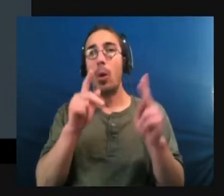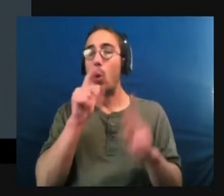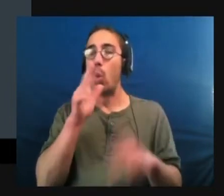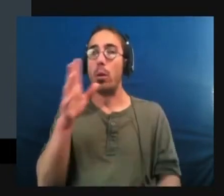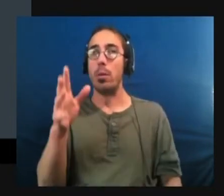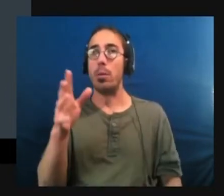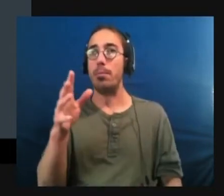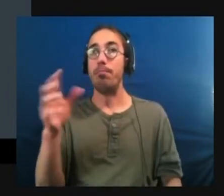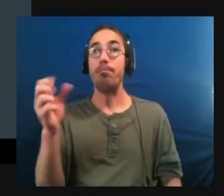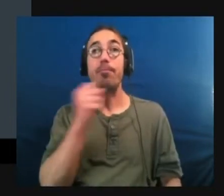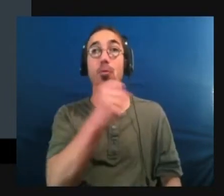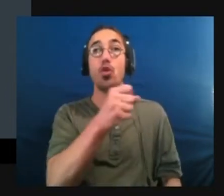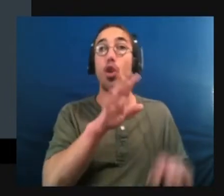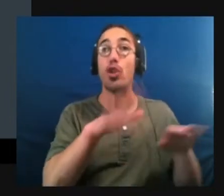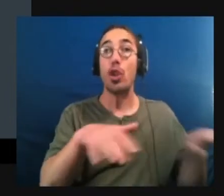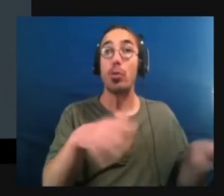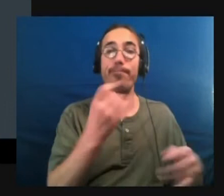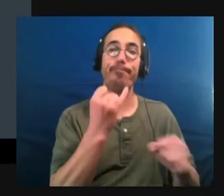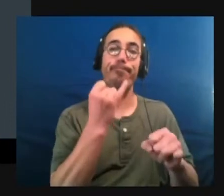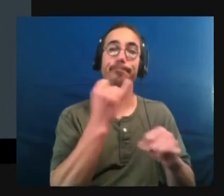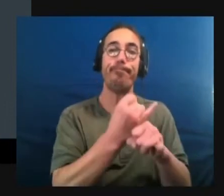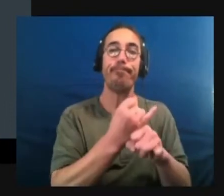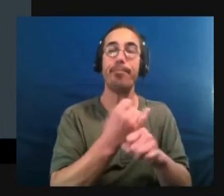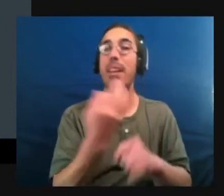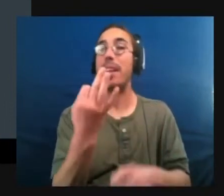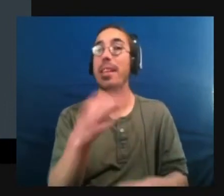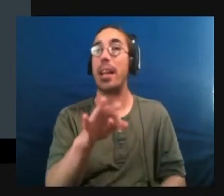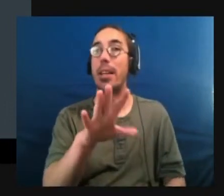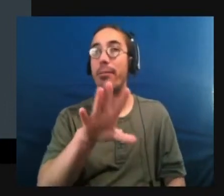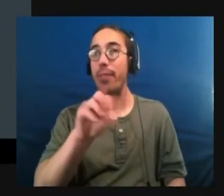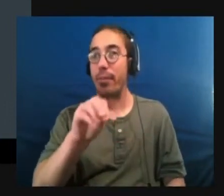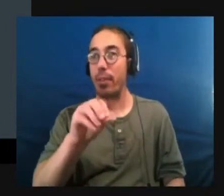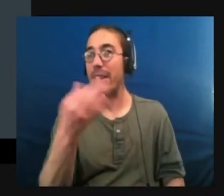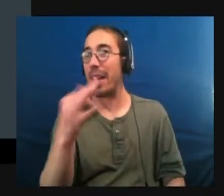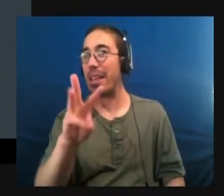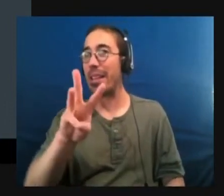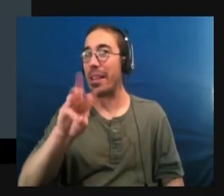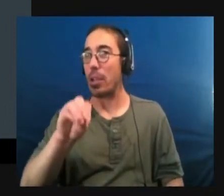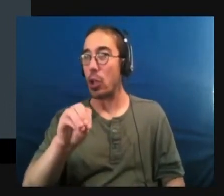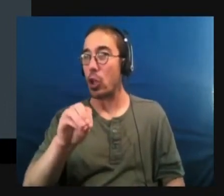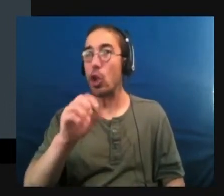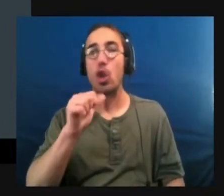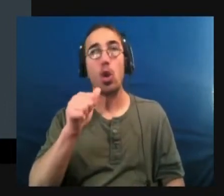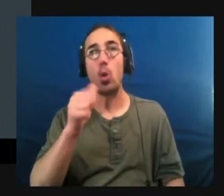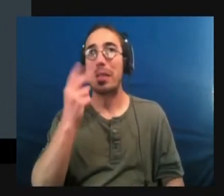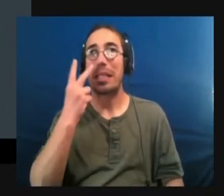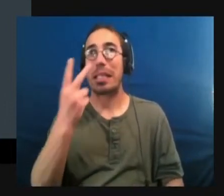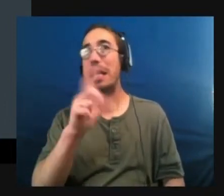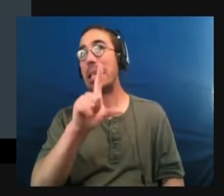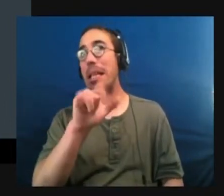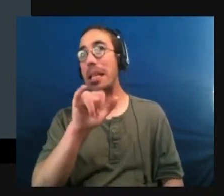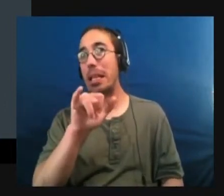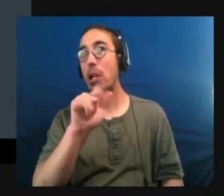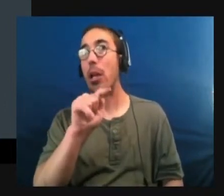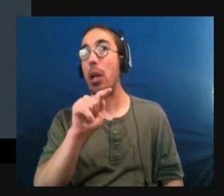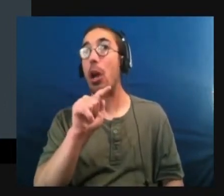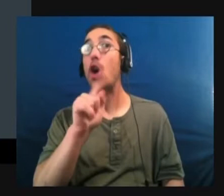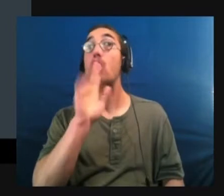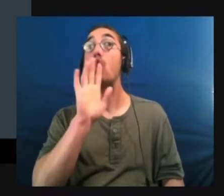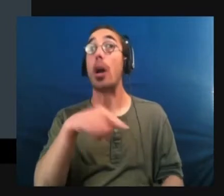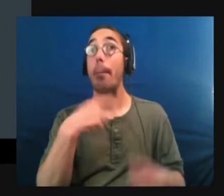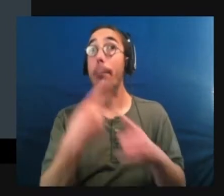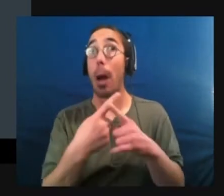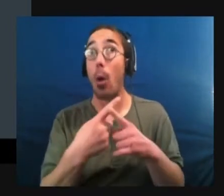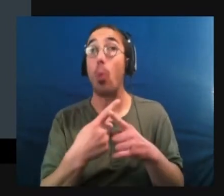institutionalized. And you won't actually in the 50s and 60s see literature that talks about autistic people